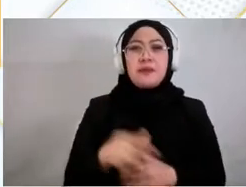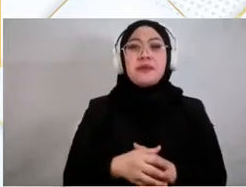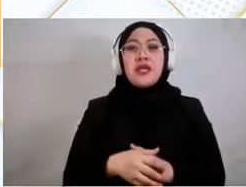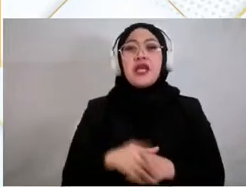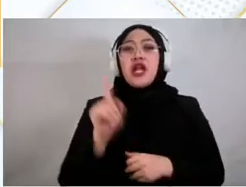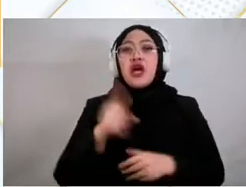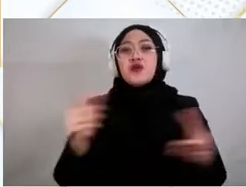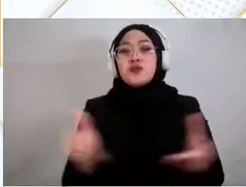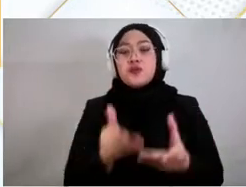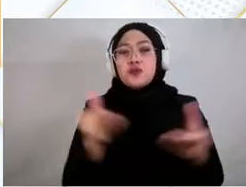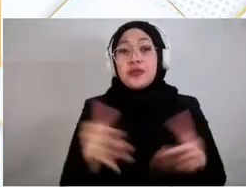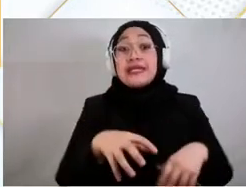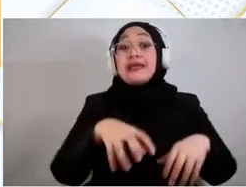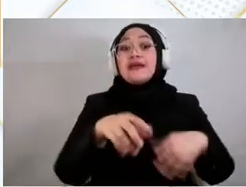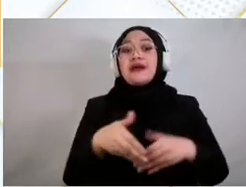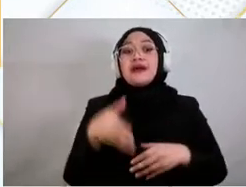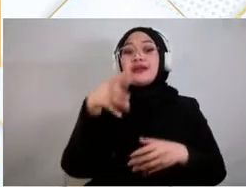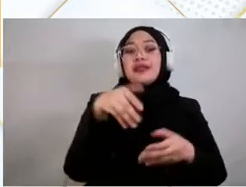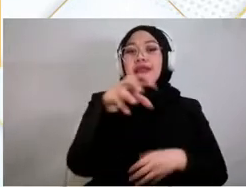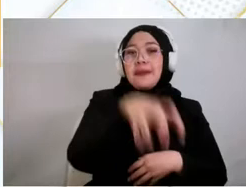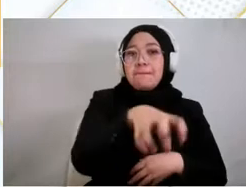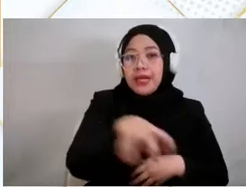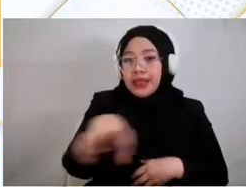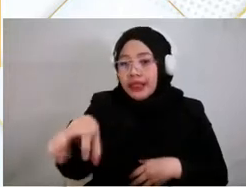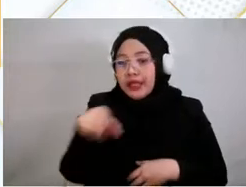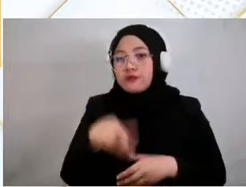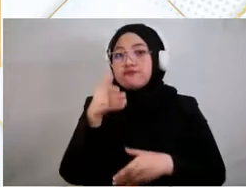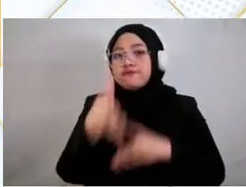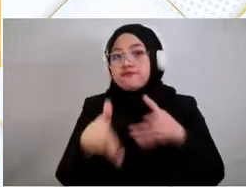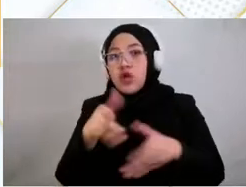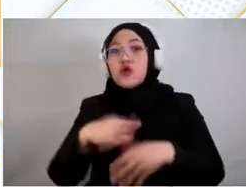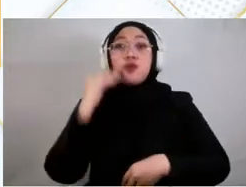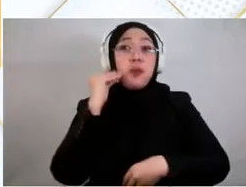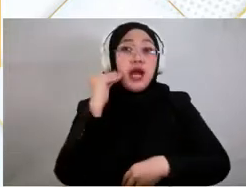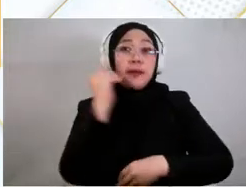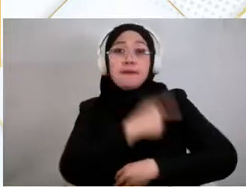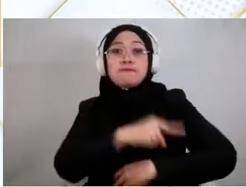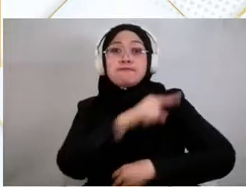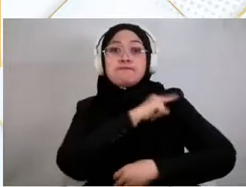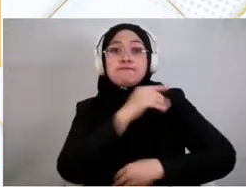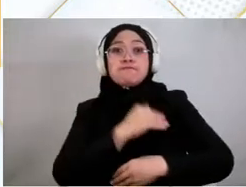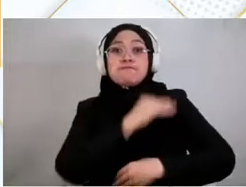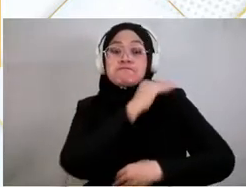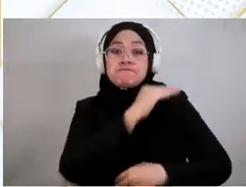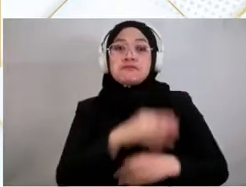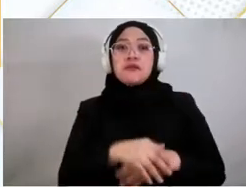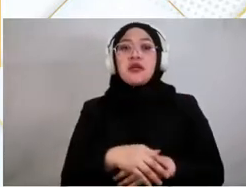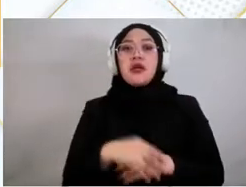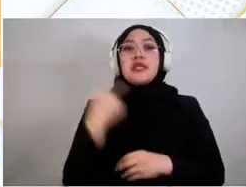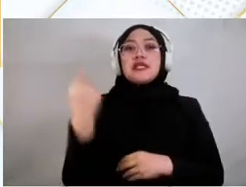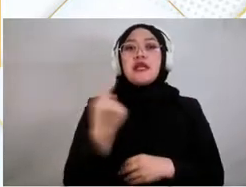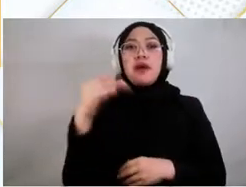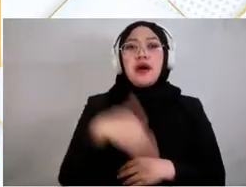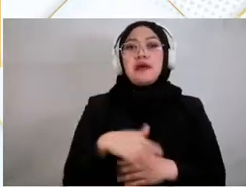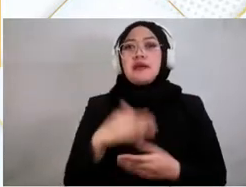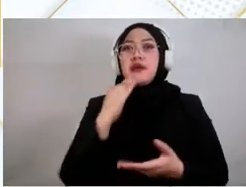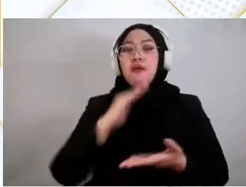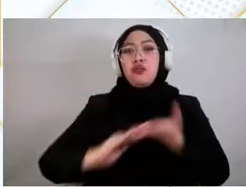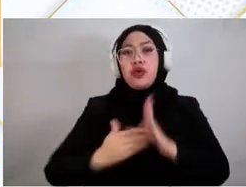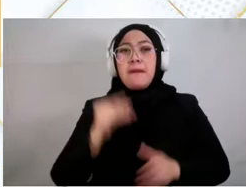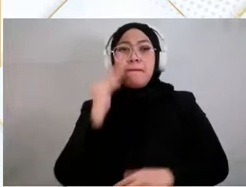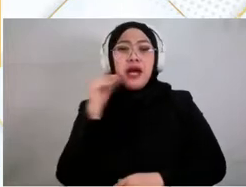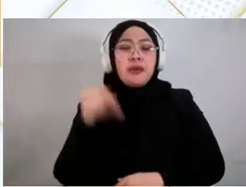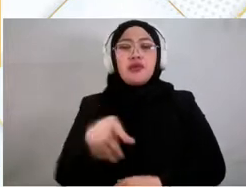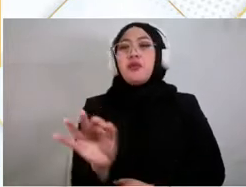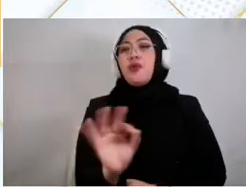to the mission area, so we have to have our operational experiences while in our daily tasks, we never have that. And